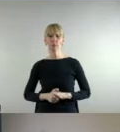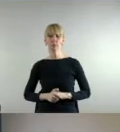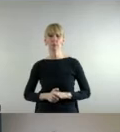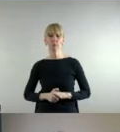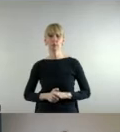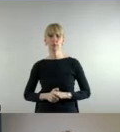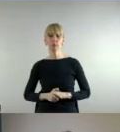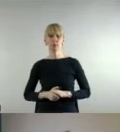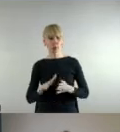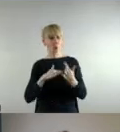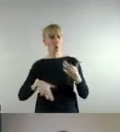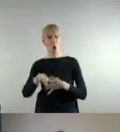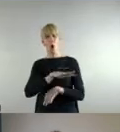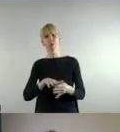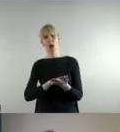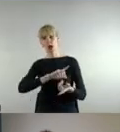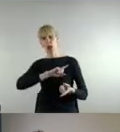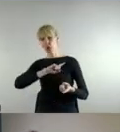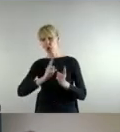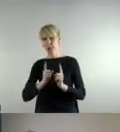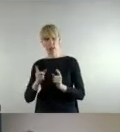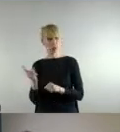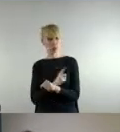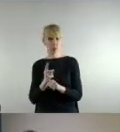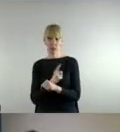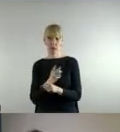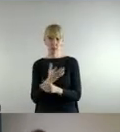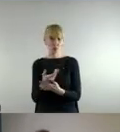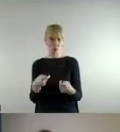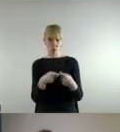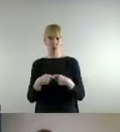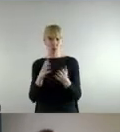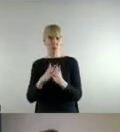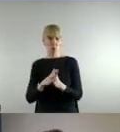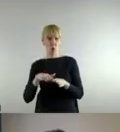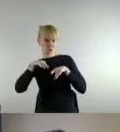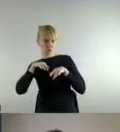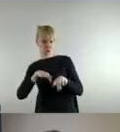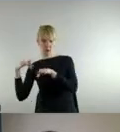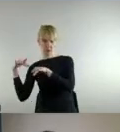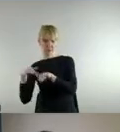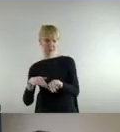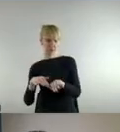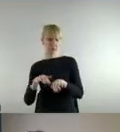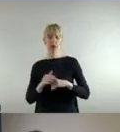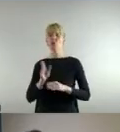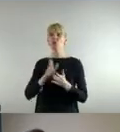report estimated a worst case scenario of more than 5,000 citizens that has to be evacuated.